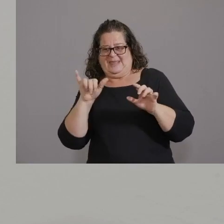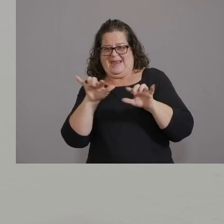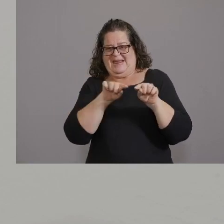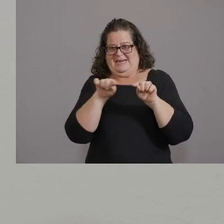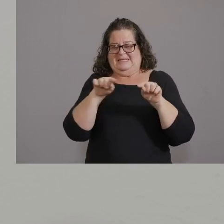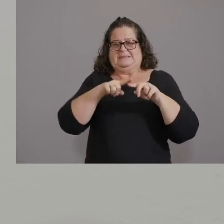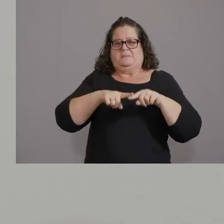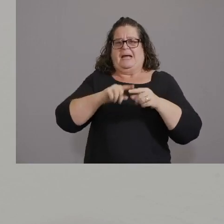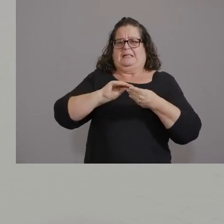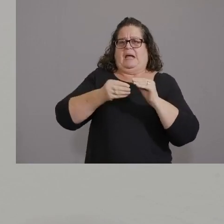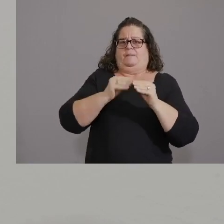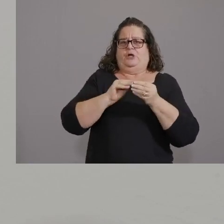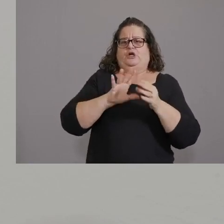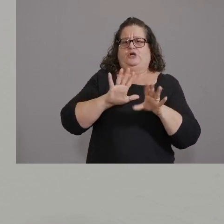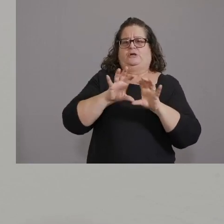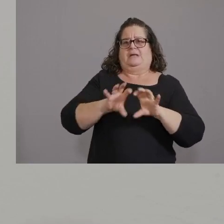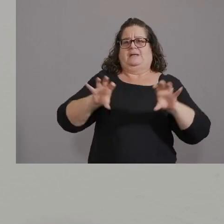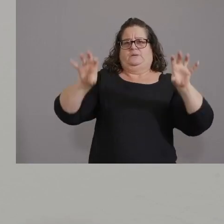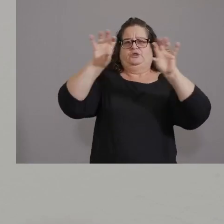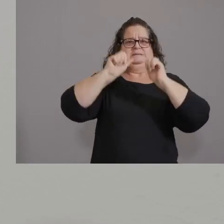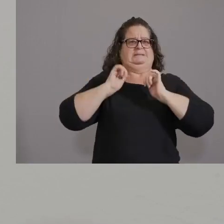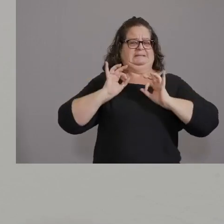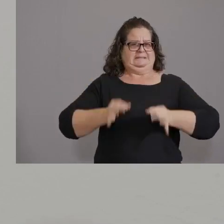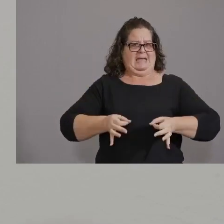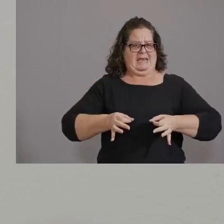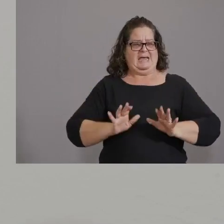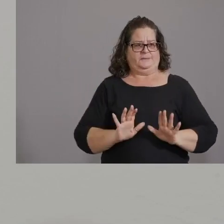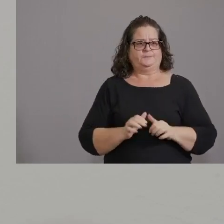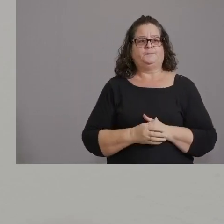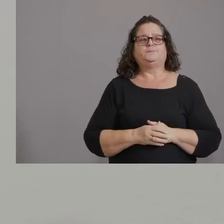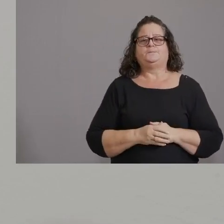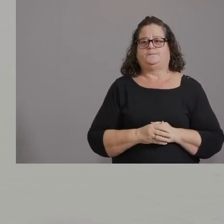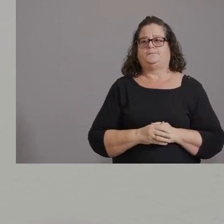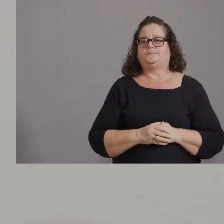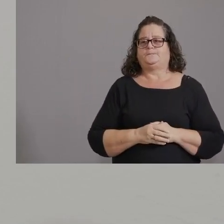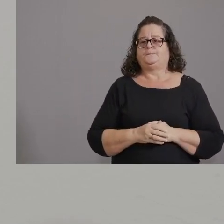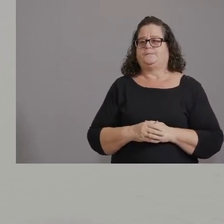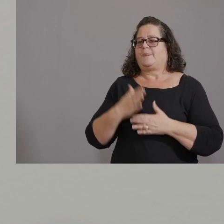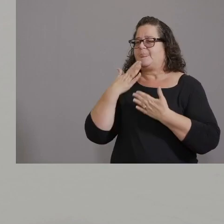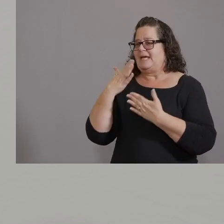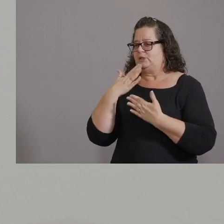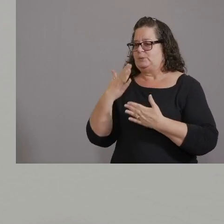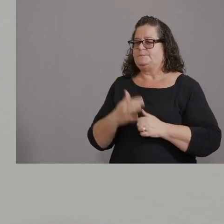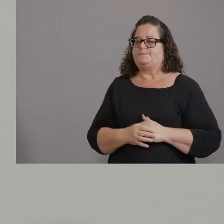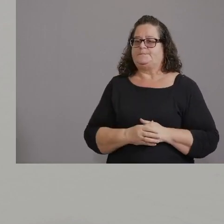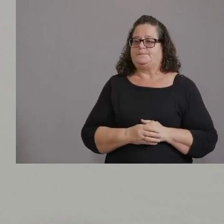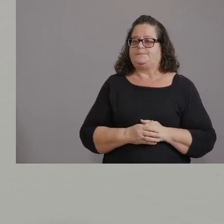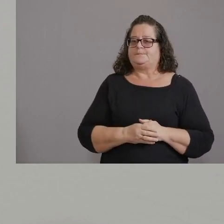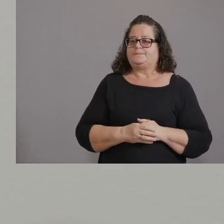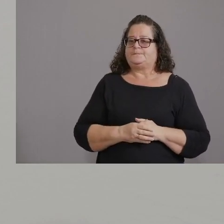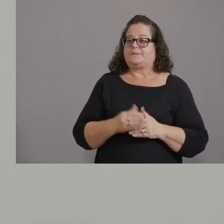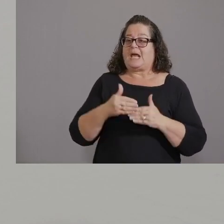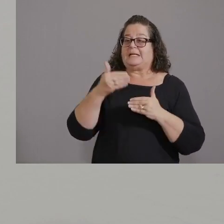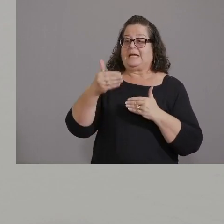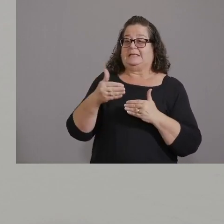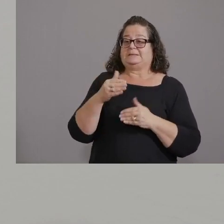and resources. Thanks so much, I appreciate it. Thanks. Next up is Bud Foster. Hi,